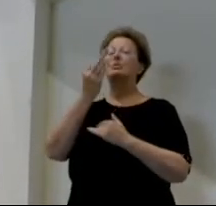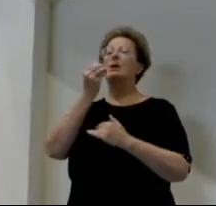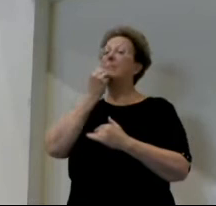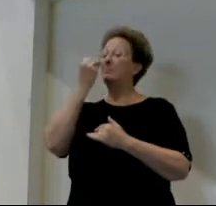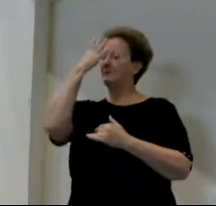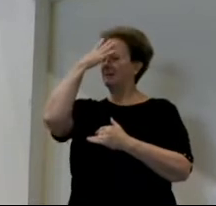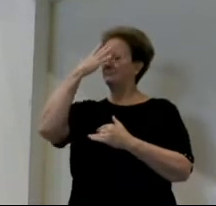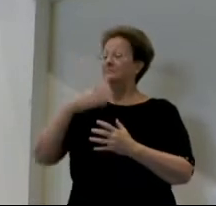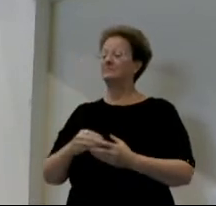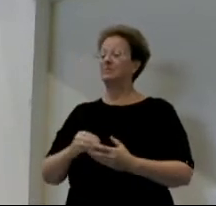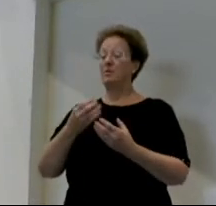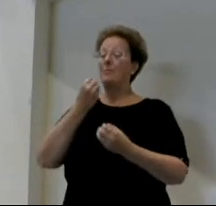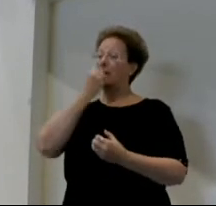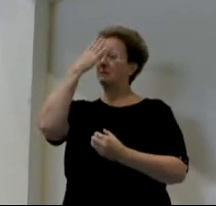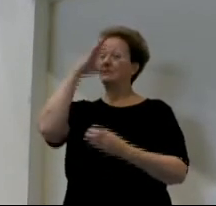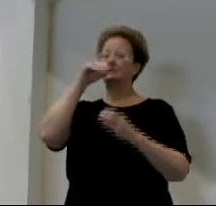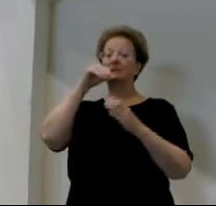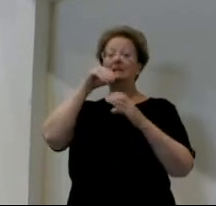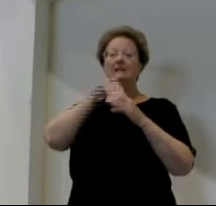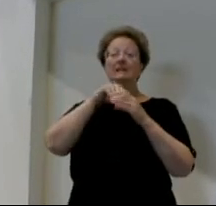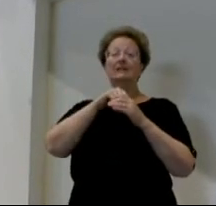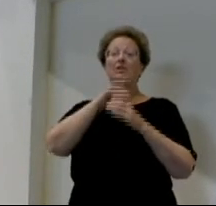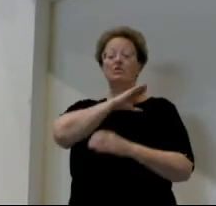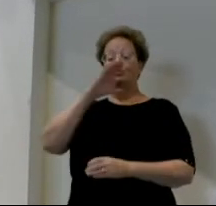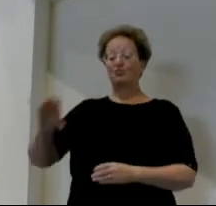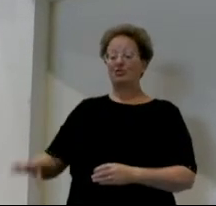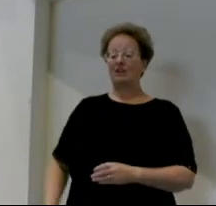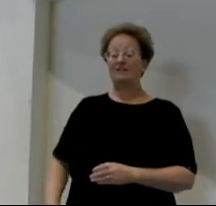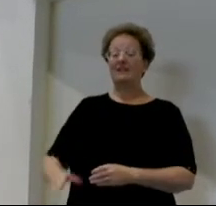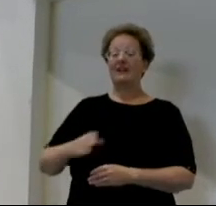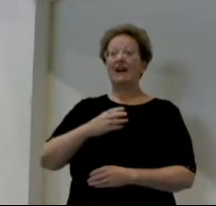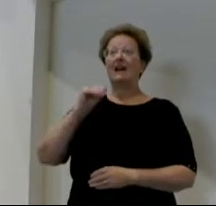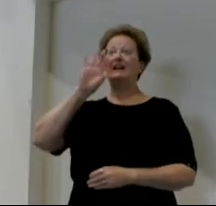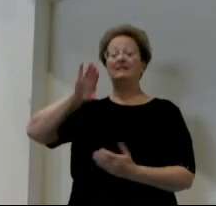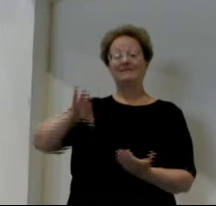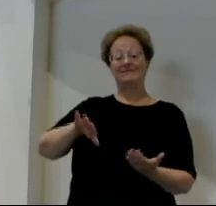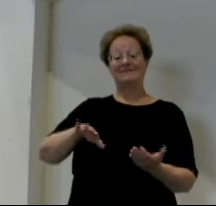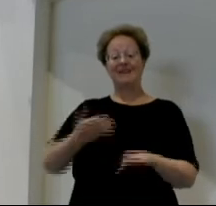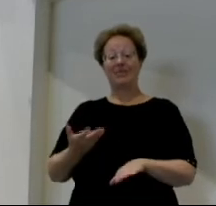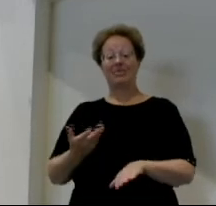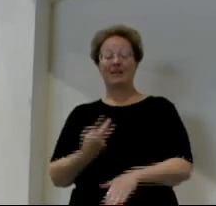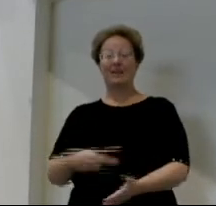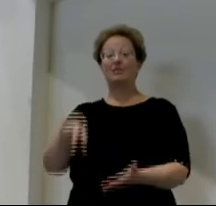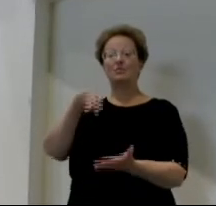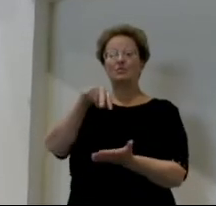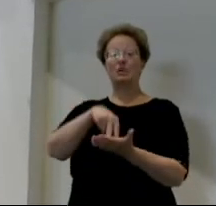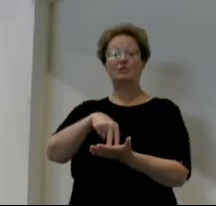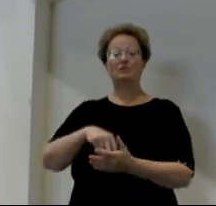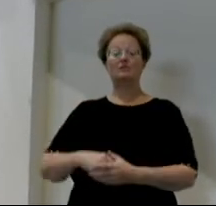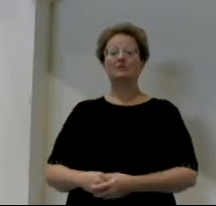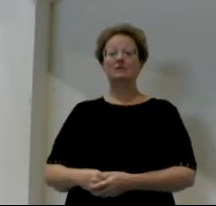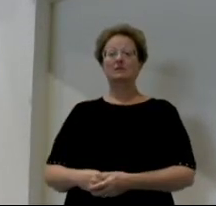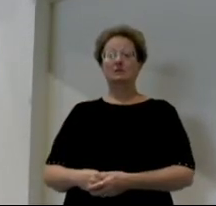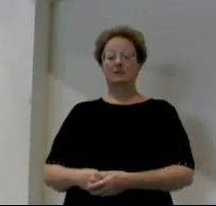been baptized into Christ have been baptized into his death? We've been connected to what Jesus accomplished on the cross. So when